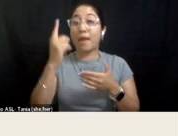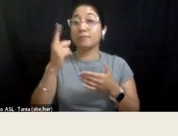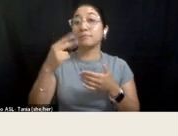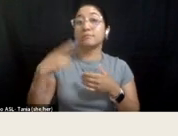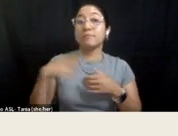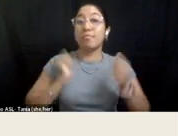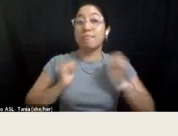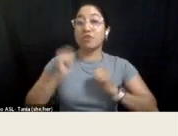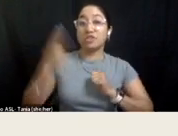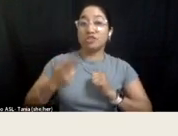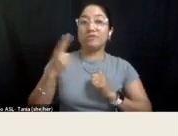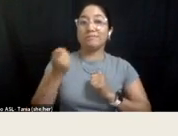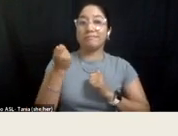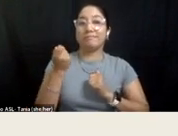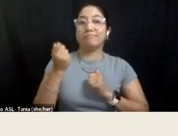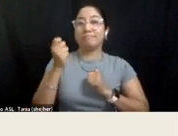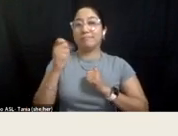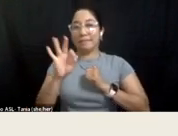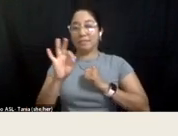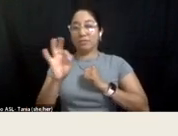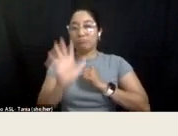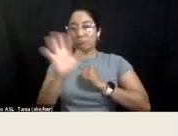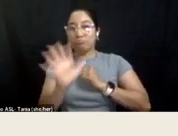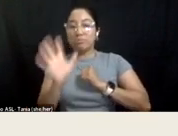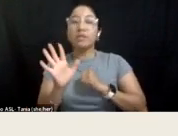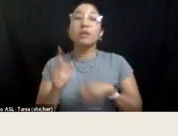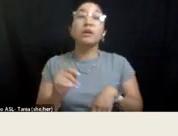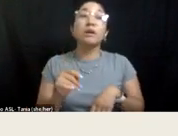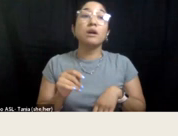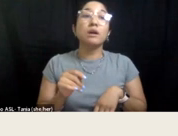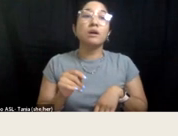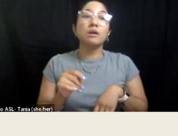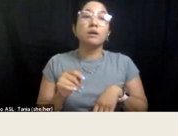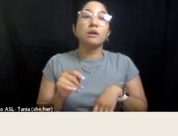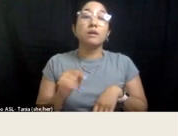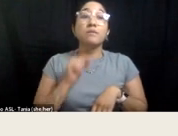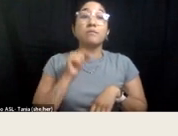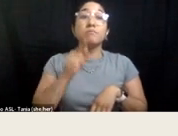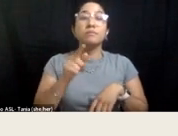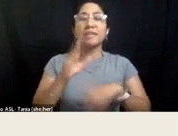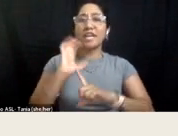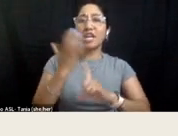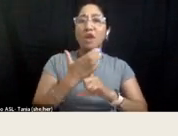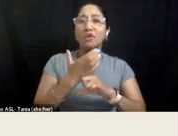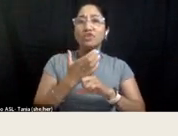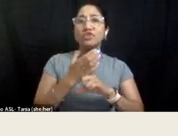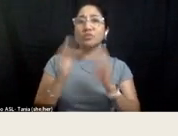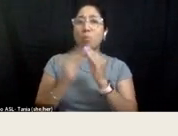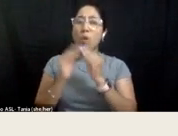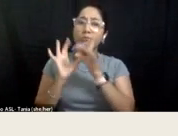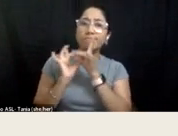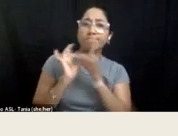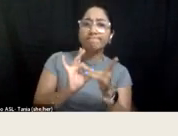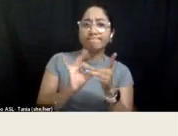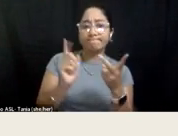about it a lot, like the protagonist, like who's the main character. Think about how many times they're character director if you're playing, and it's joy and story focused, and the emphasis I hate